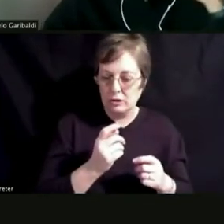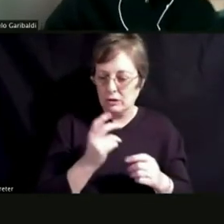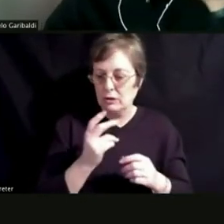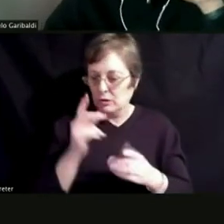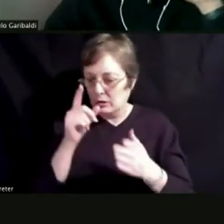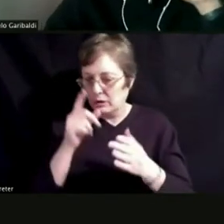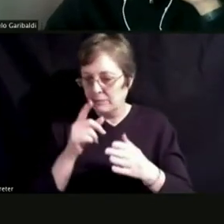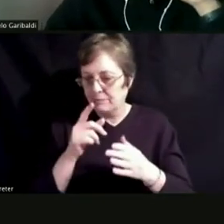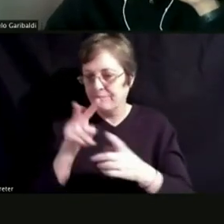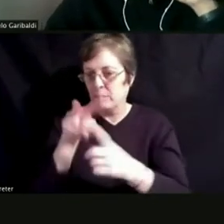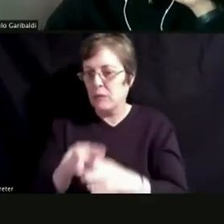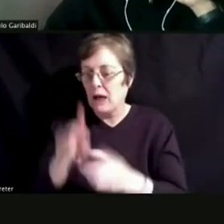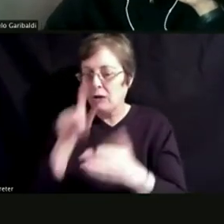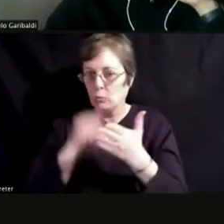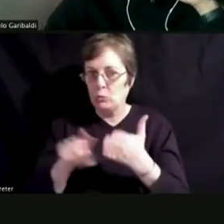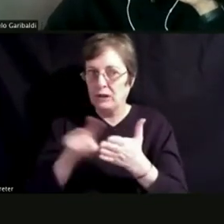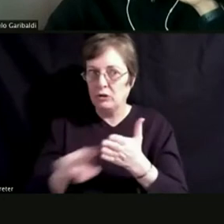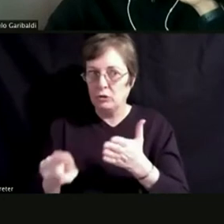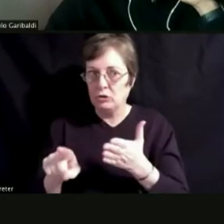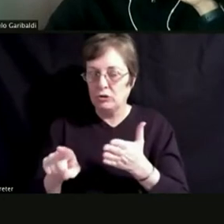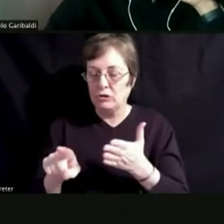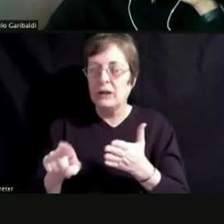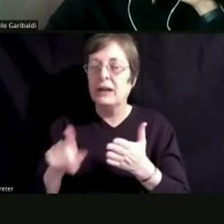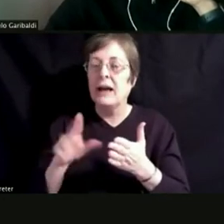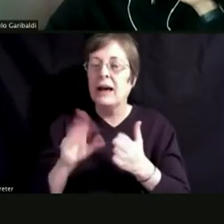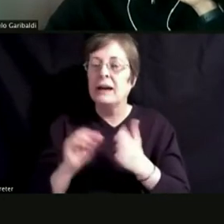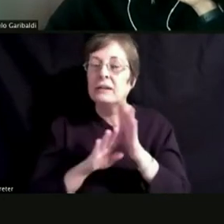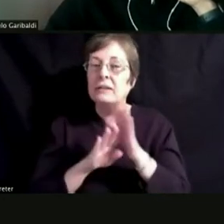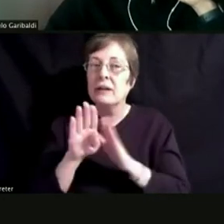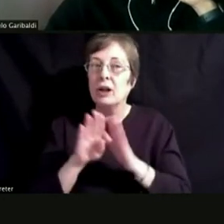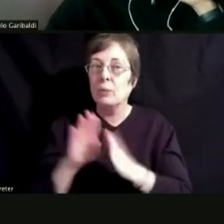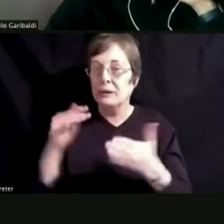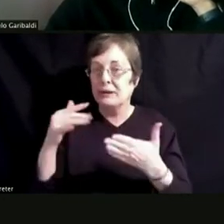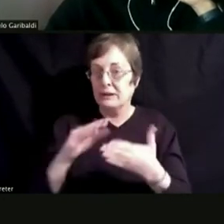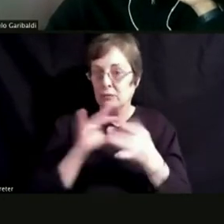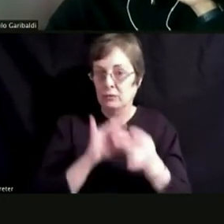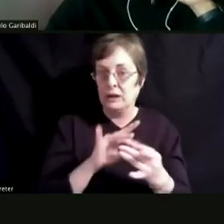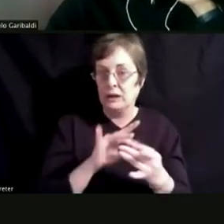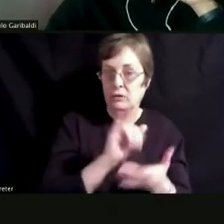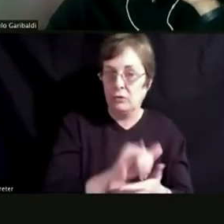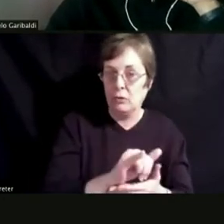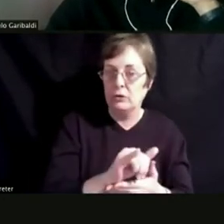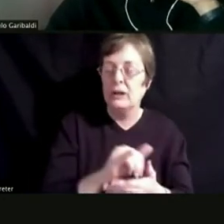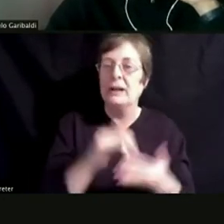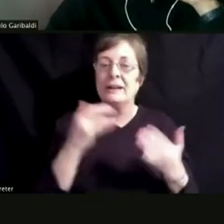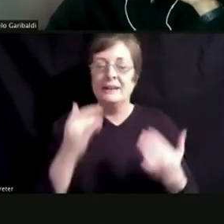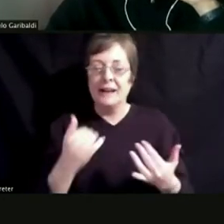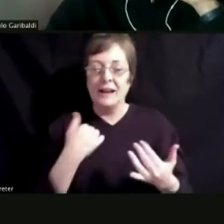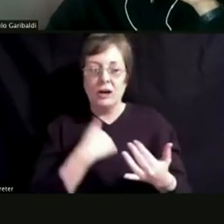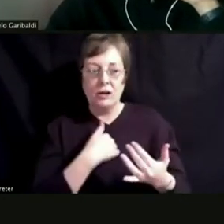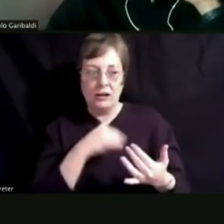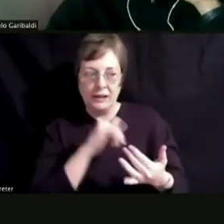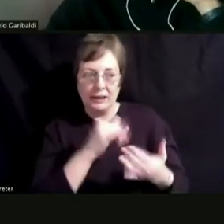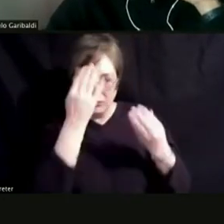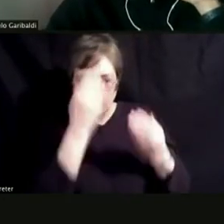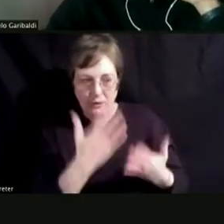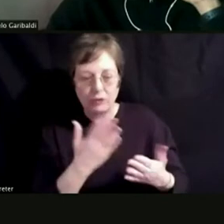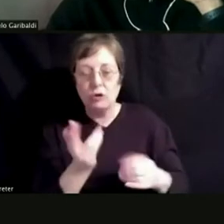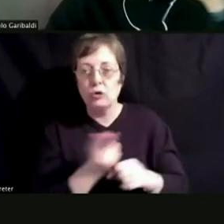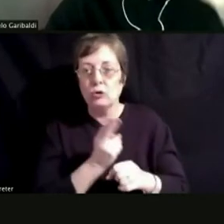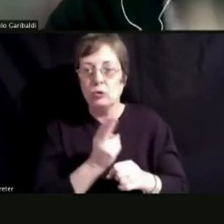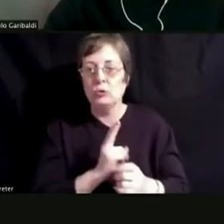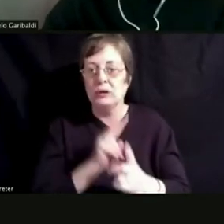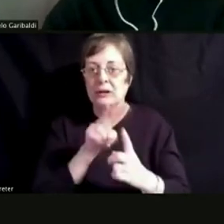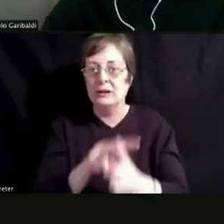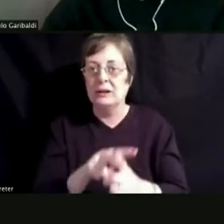research and design studies around that. And so we're just now being able to use that information so that I can give my patients